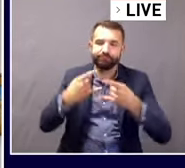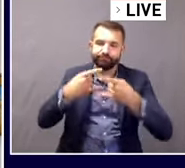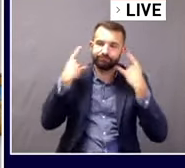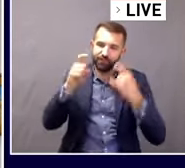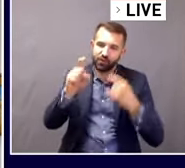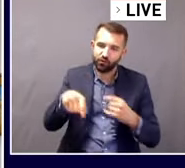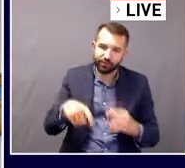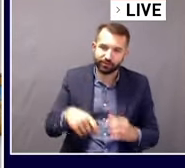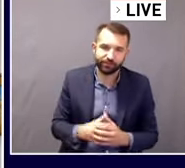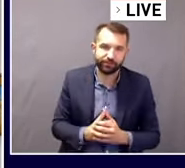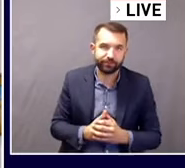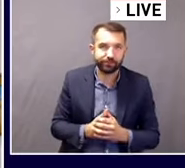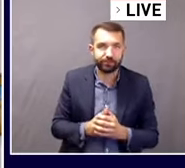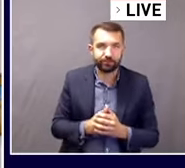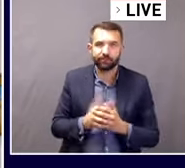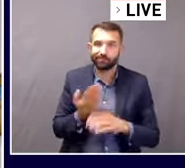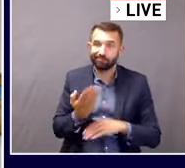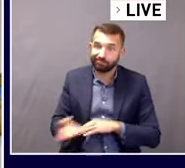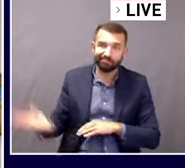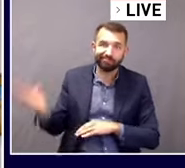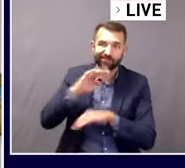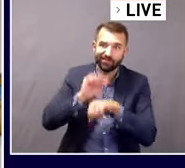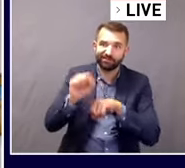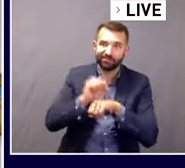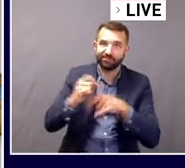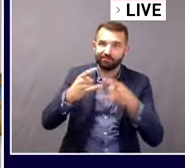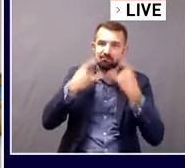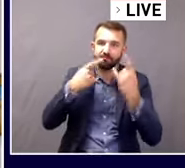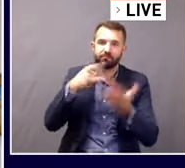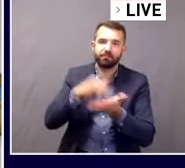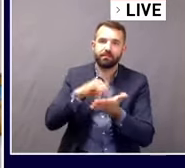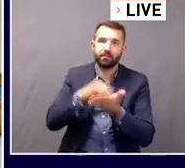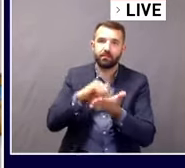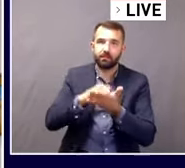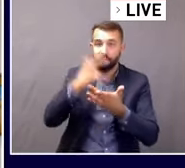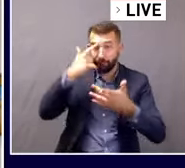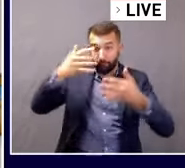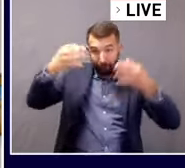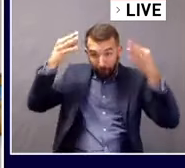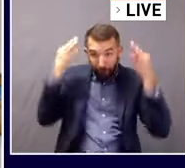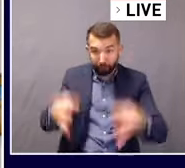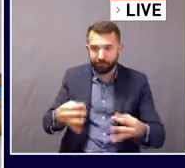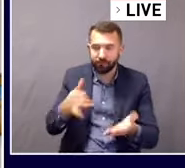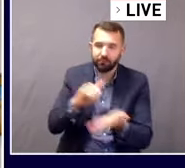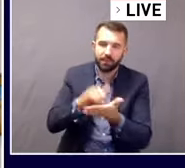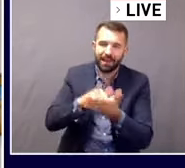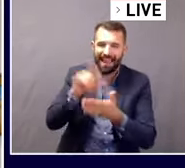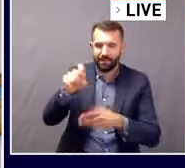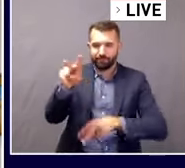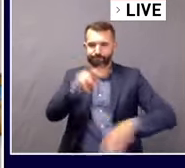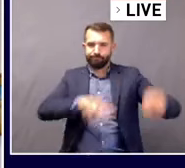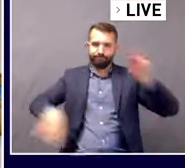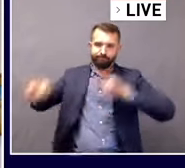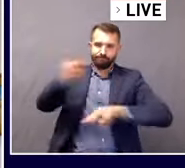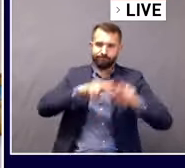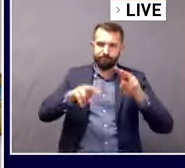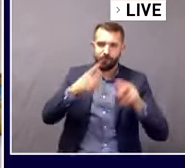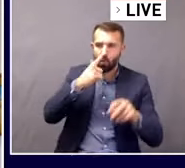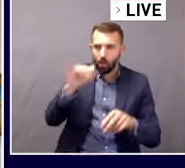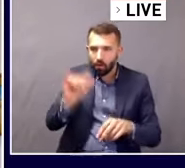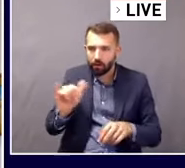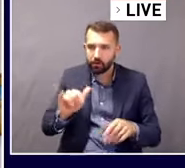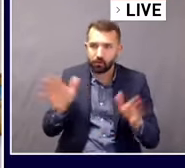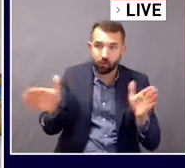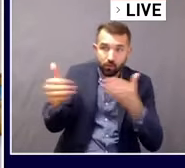workday. Impossible to say, because you really would need to know what the dynamics are and what the structure and composition